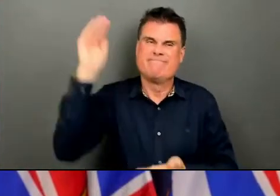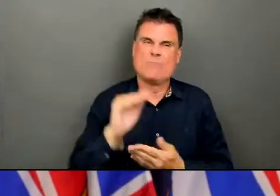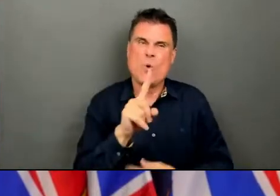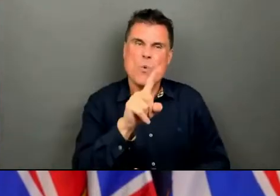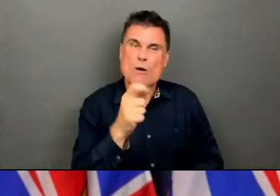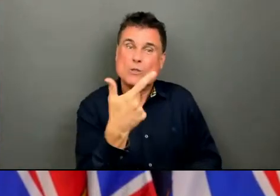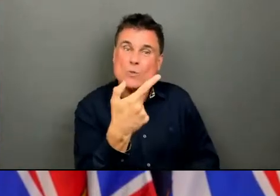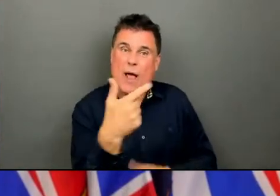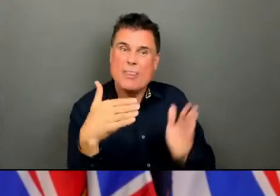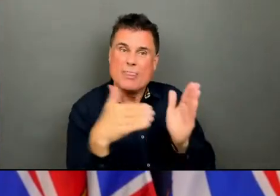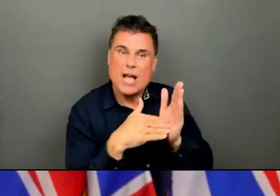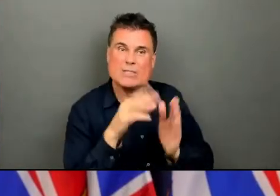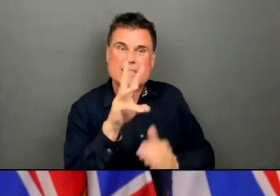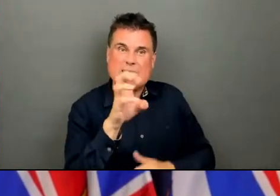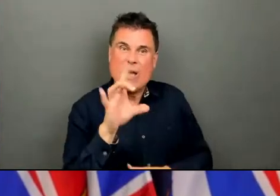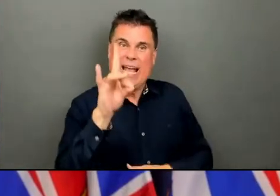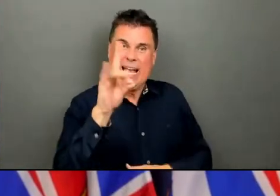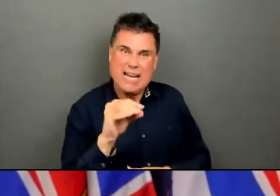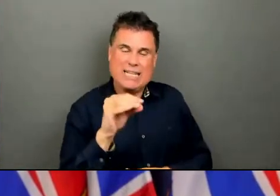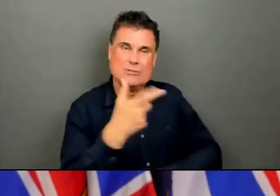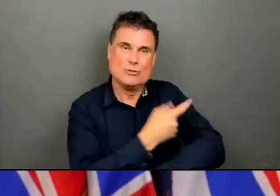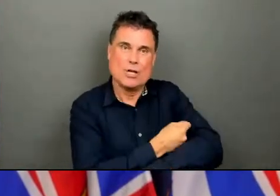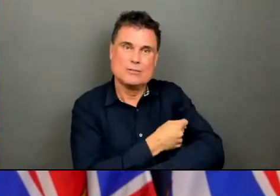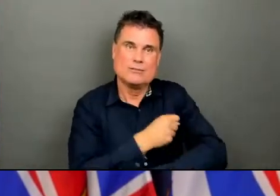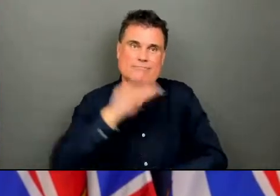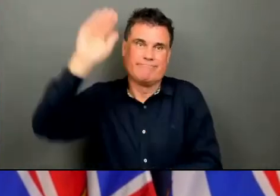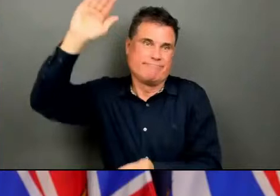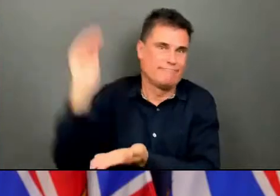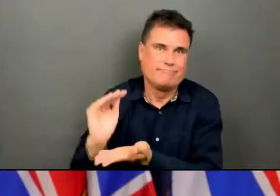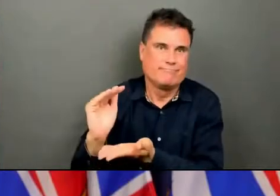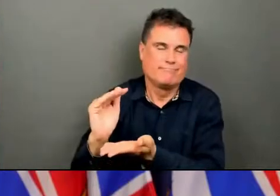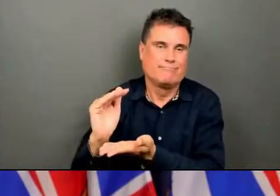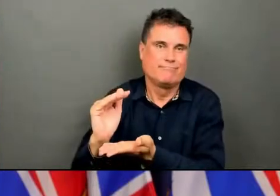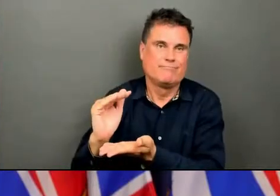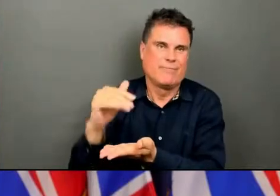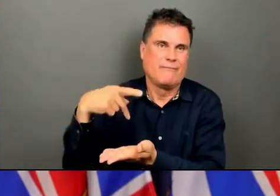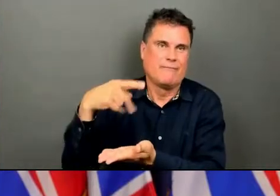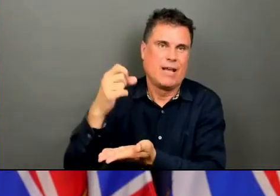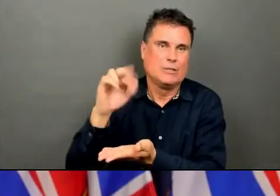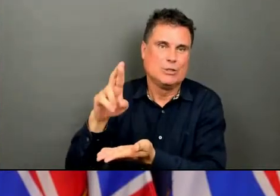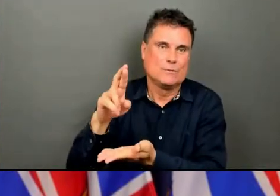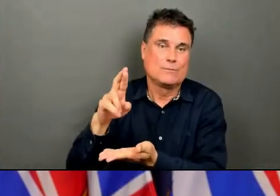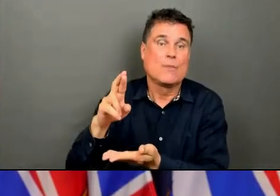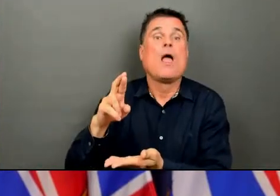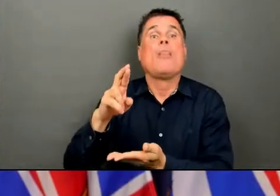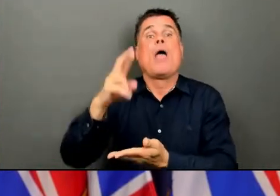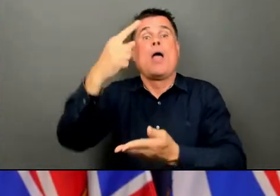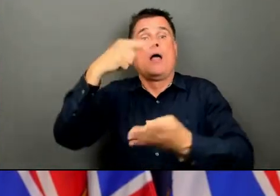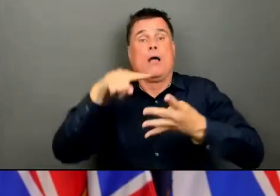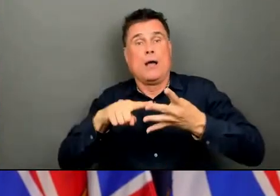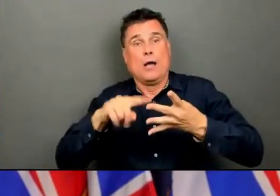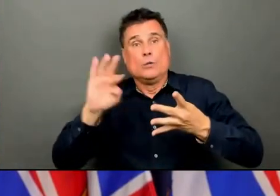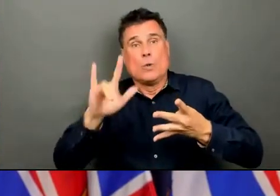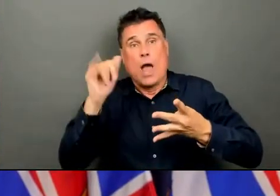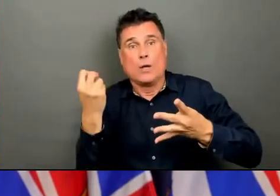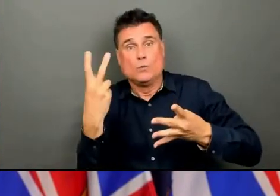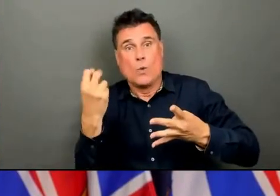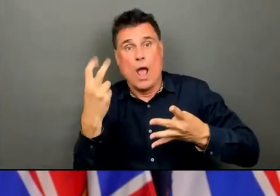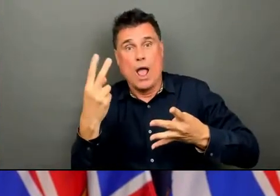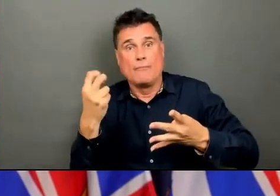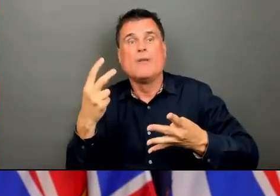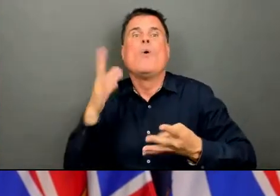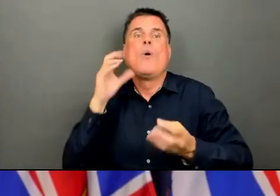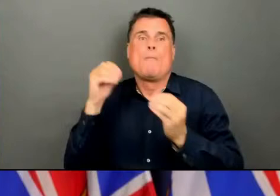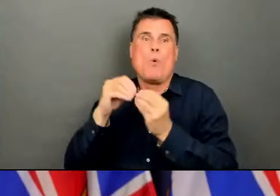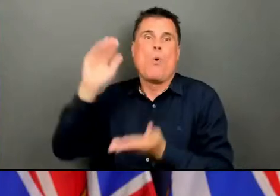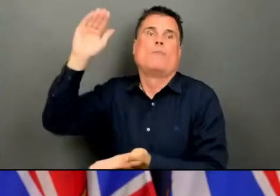121,680 doses. With respect to week 31 of the campaign, which starts on July 12th, we have the same indication that we'll see a reduction in doses,